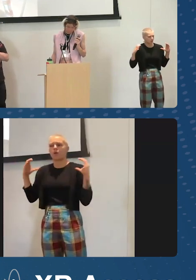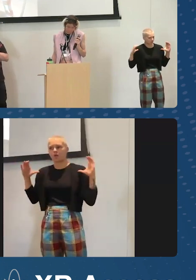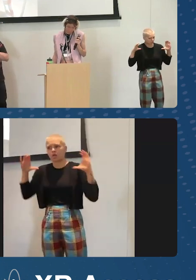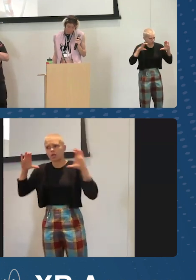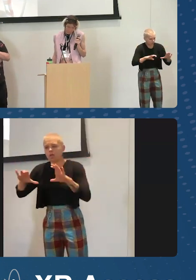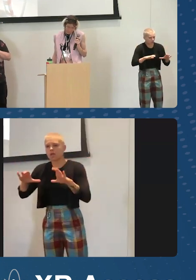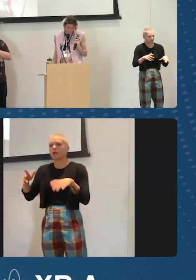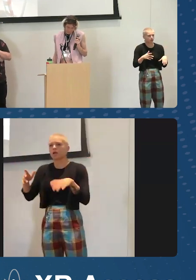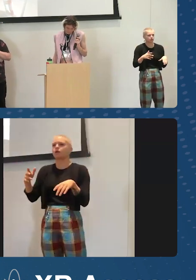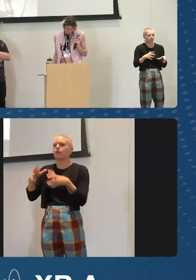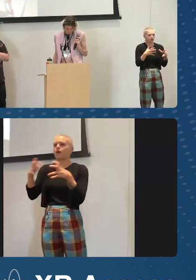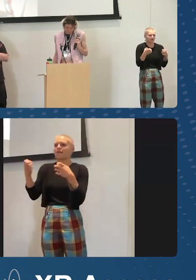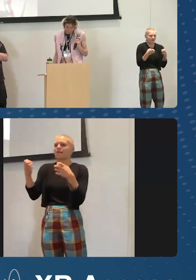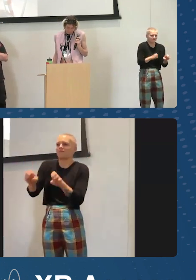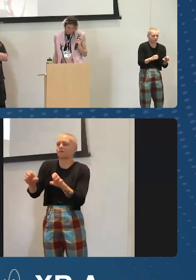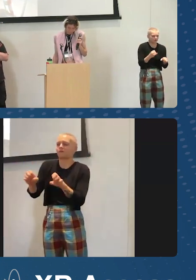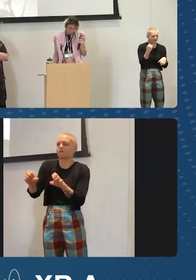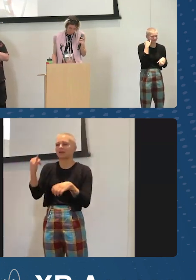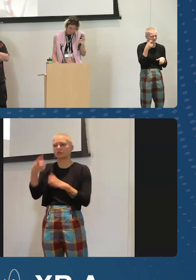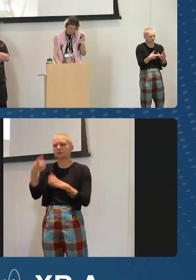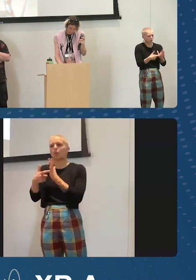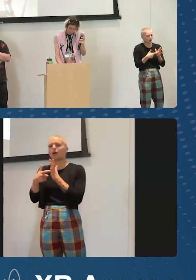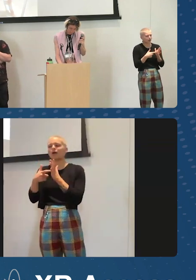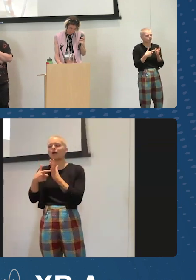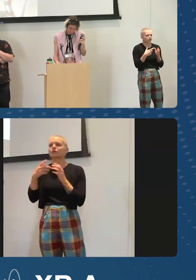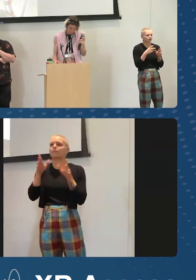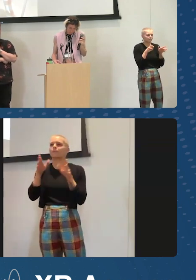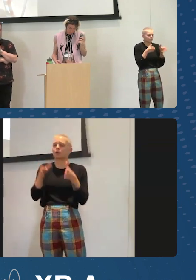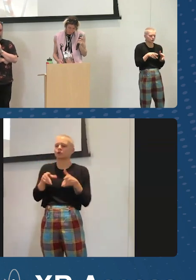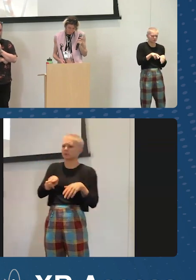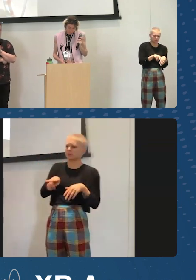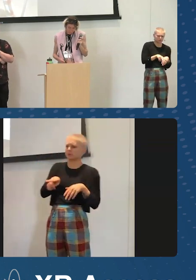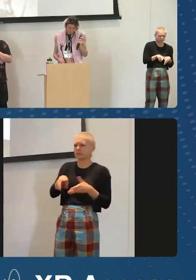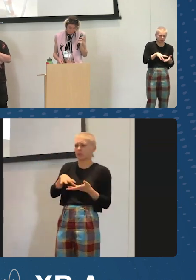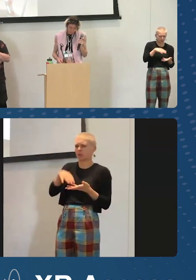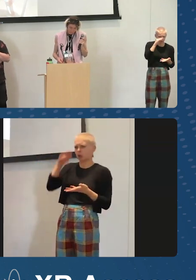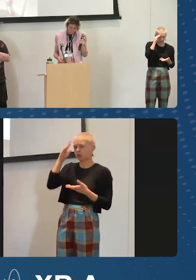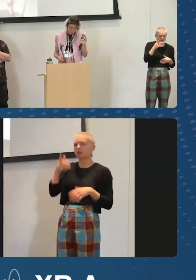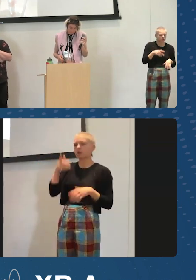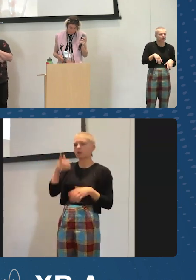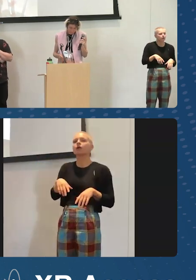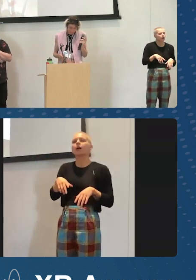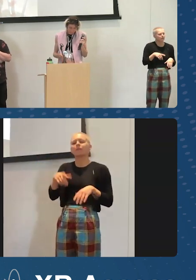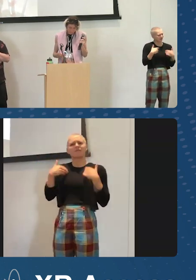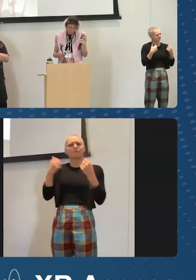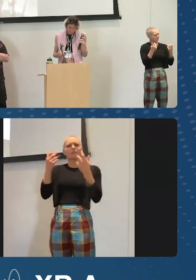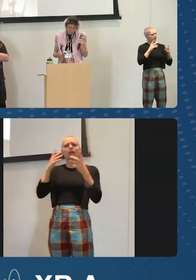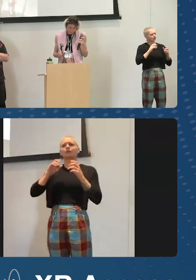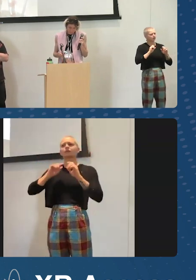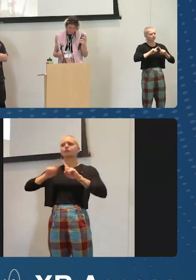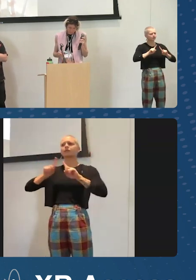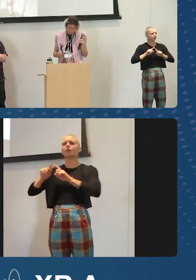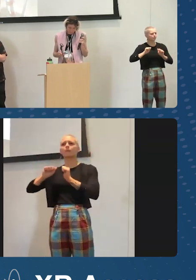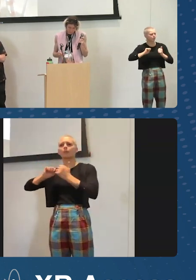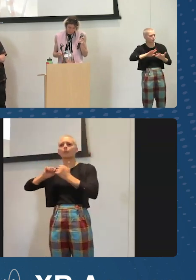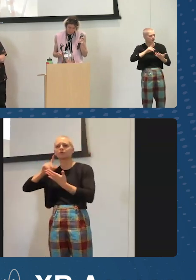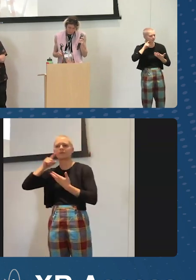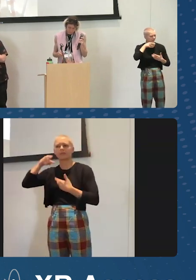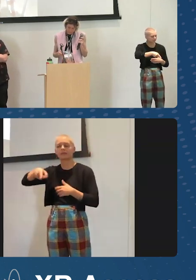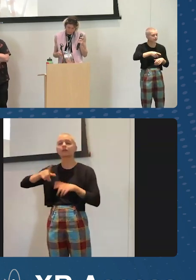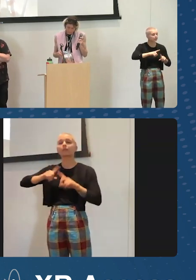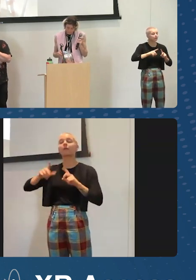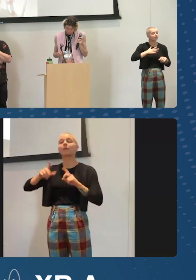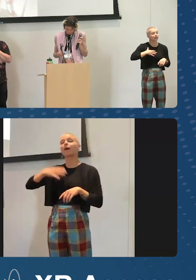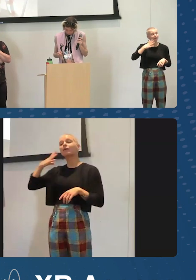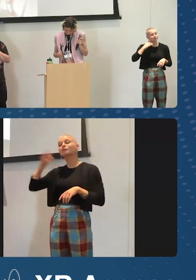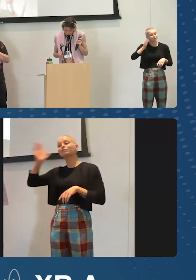kind of learning curve, right? Like there's so many ways to approach this, but you know, given my background with like old like